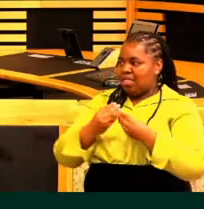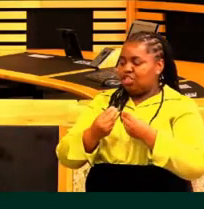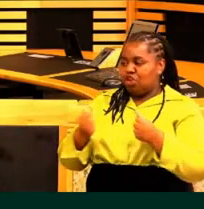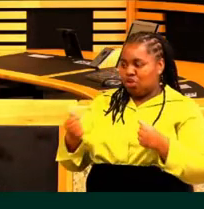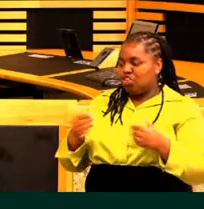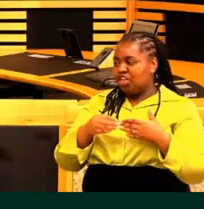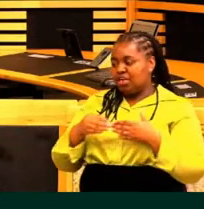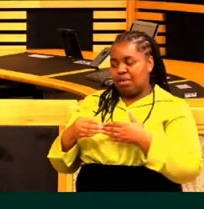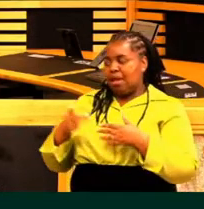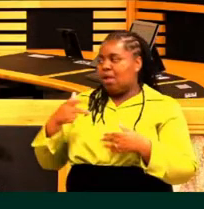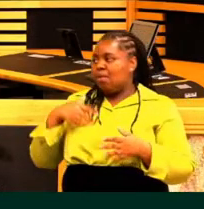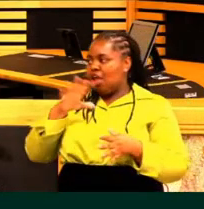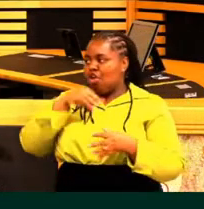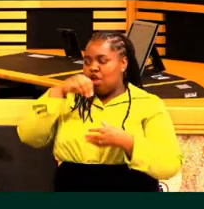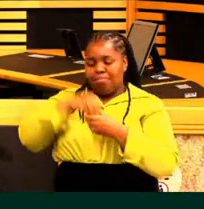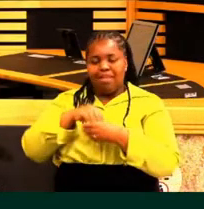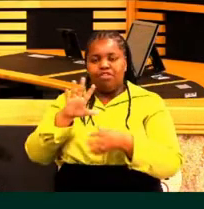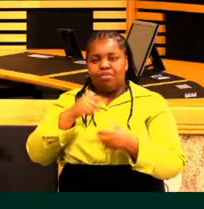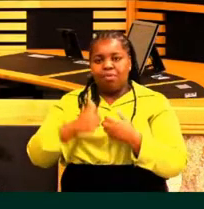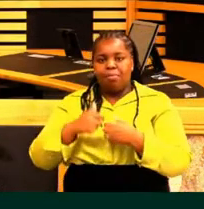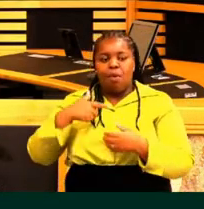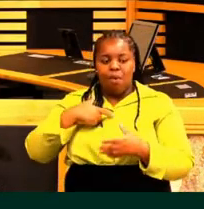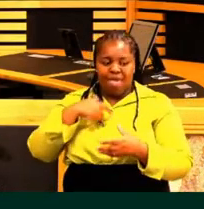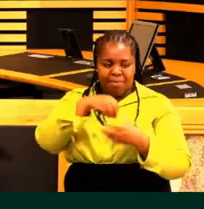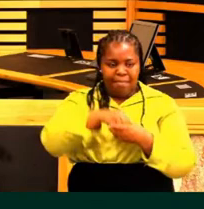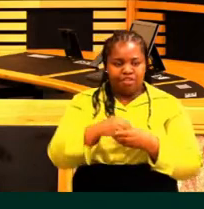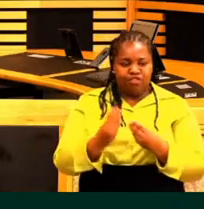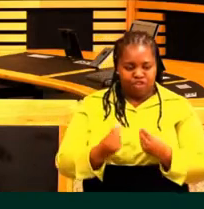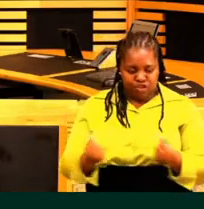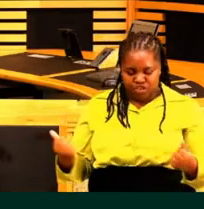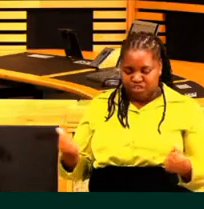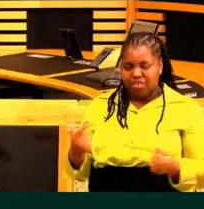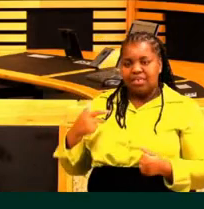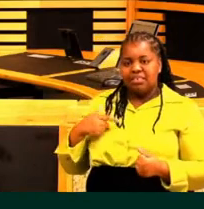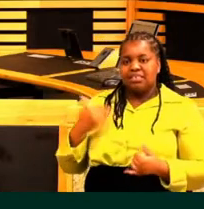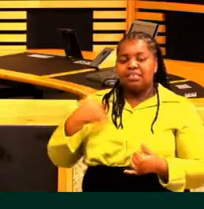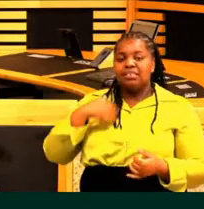were not part of the problem or part of the solution